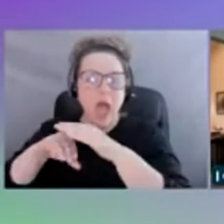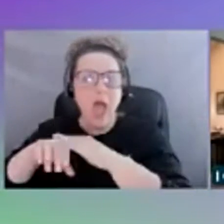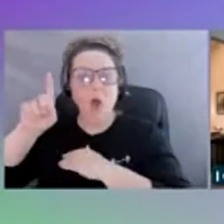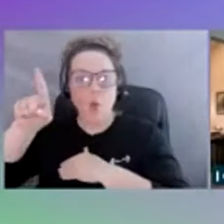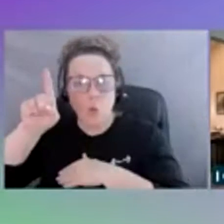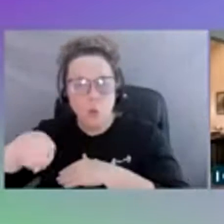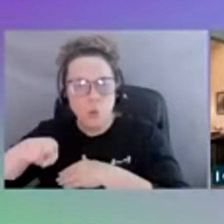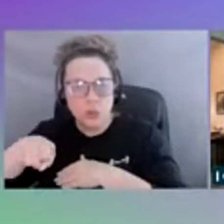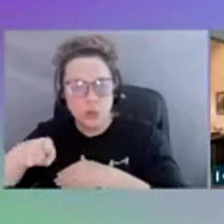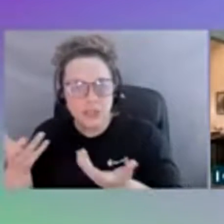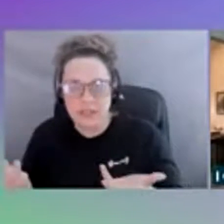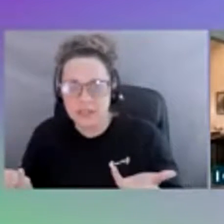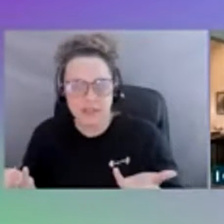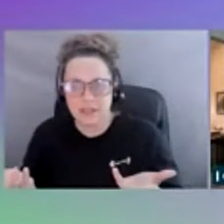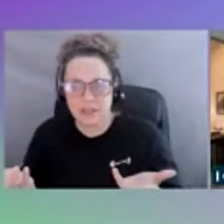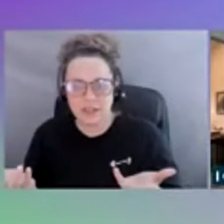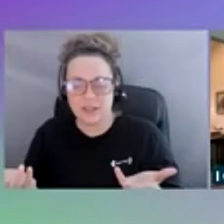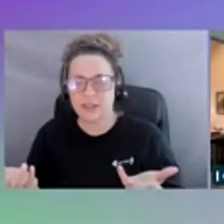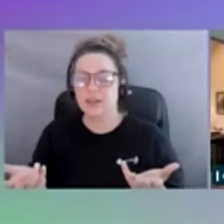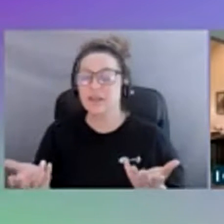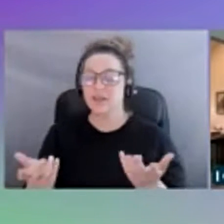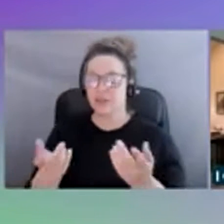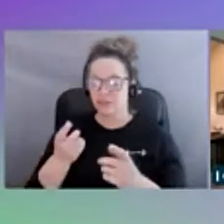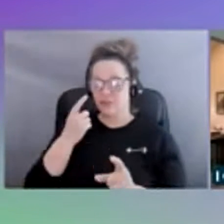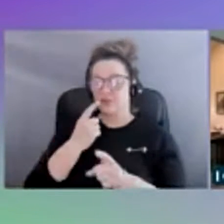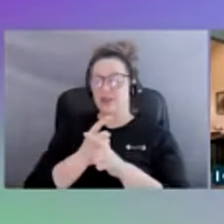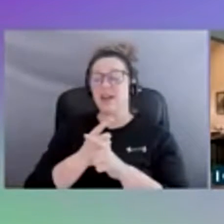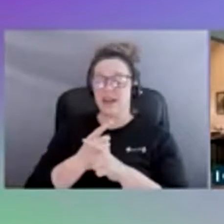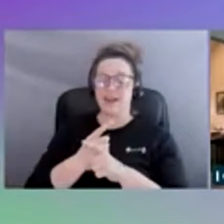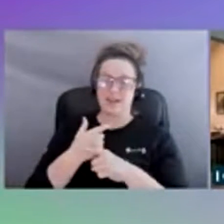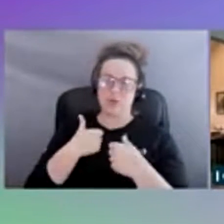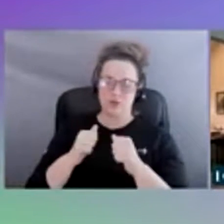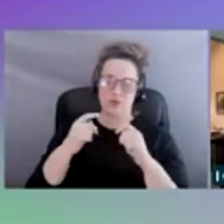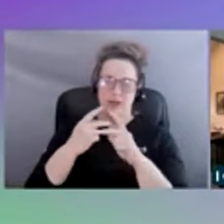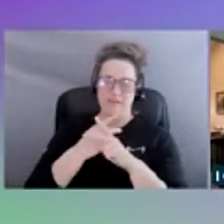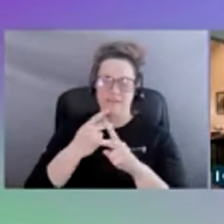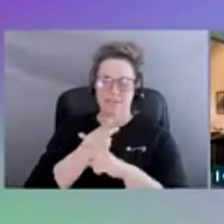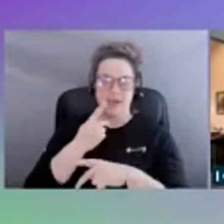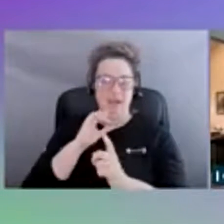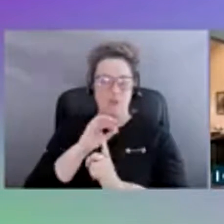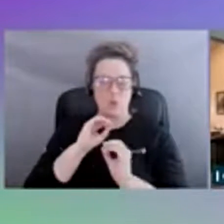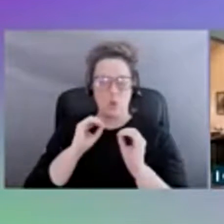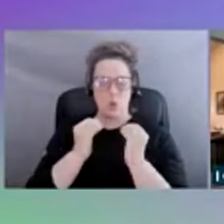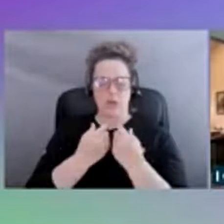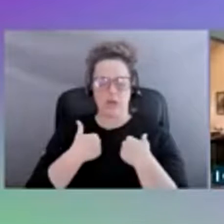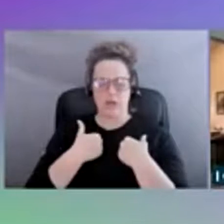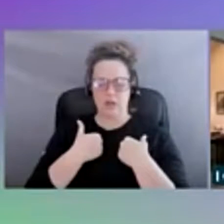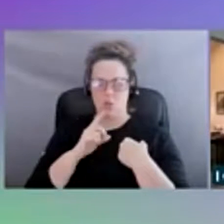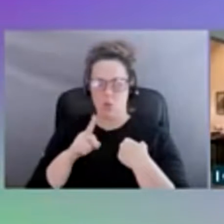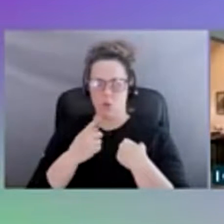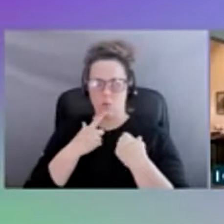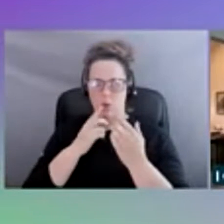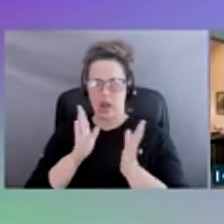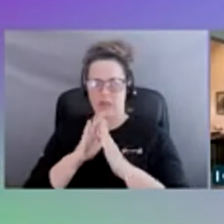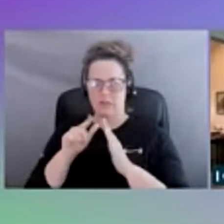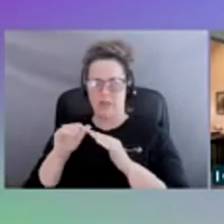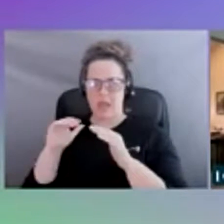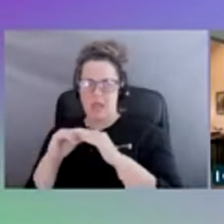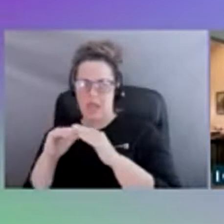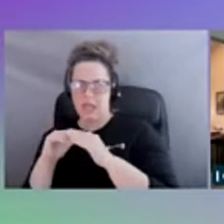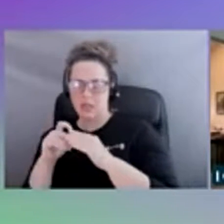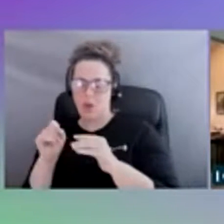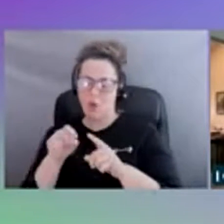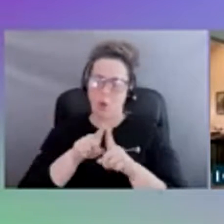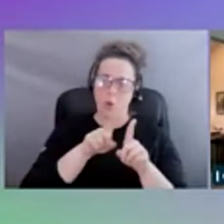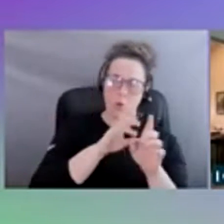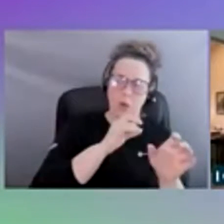disability. Yeah. And look, we are still trying to figure out as an organization whether we only want to ask about access or whether we